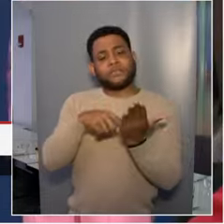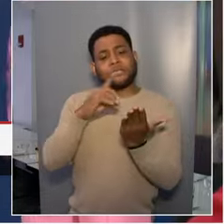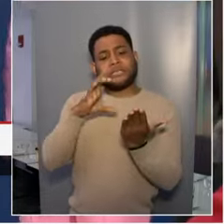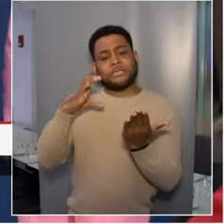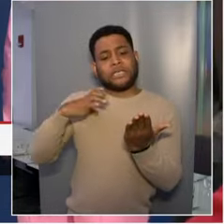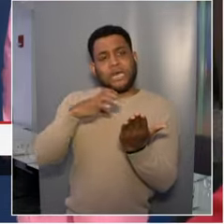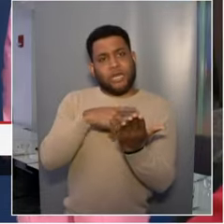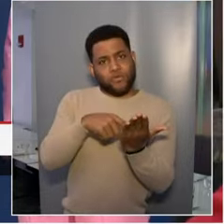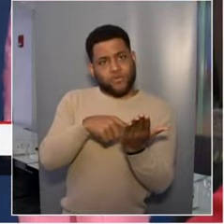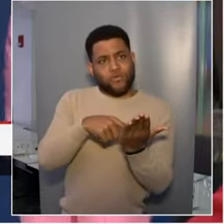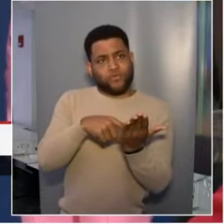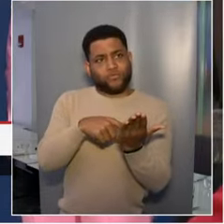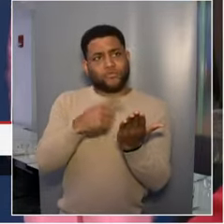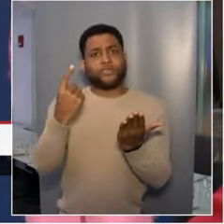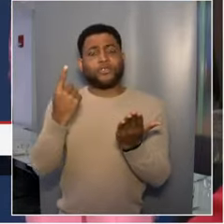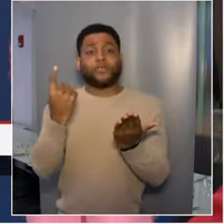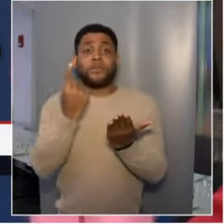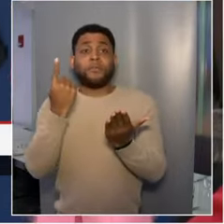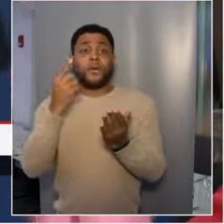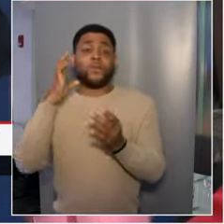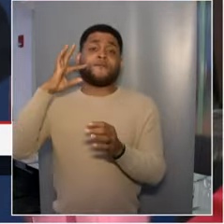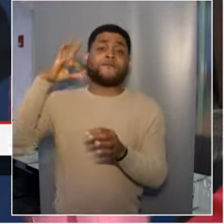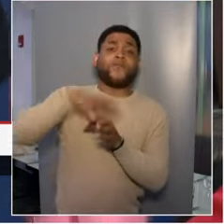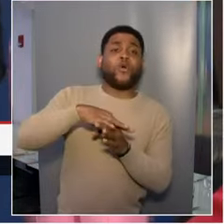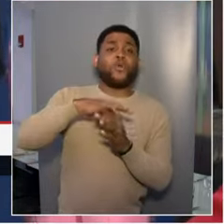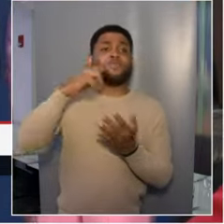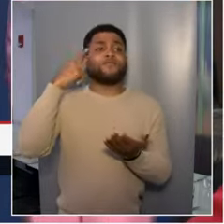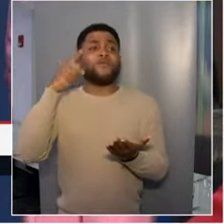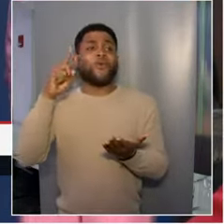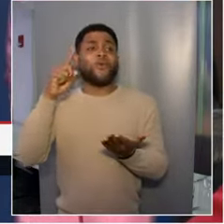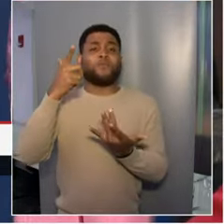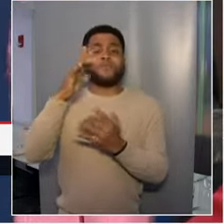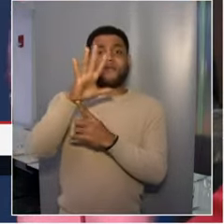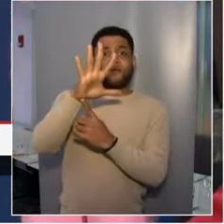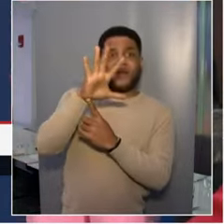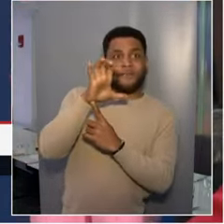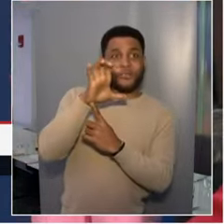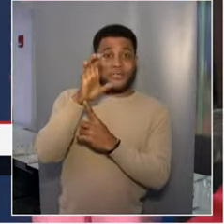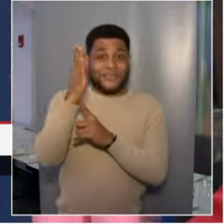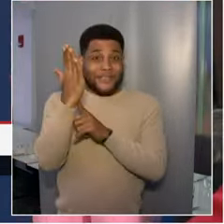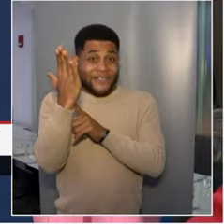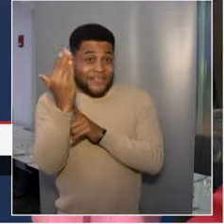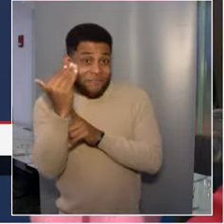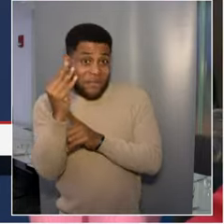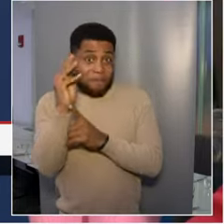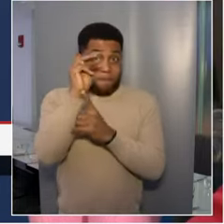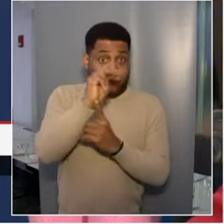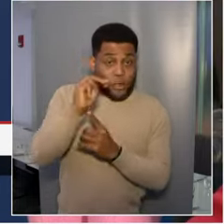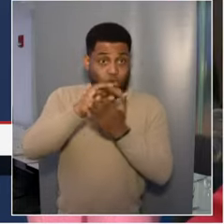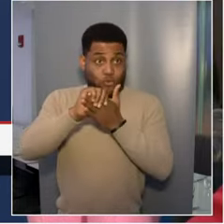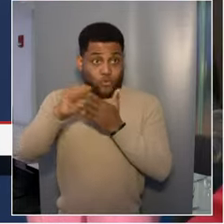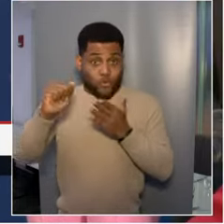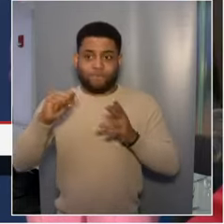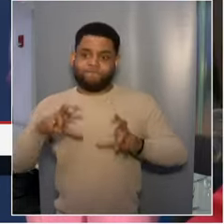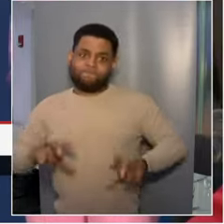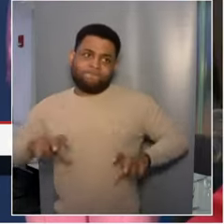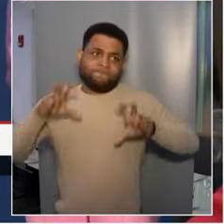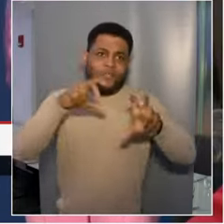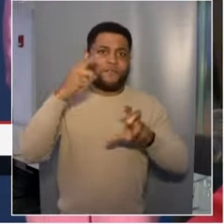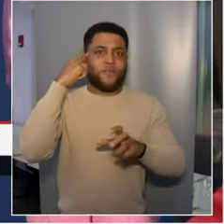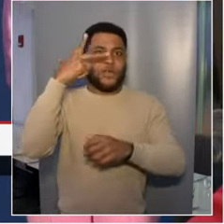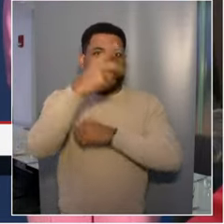to approve $515 million in the capital budget that's paid over the next 3 years, which